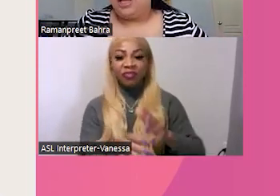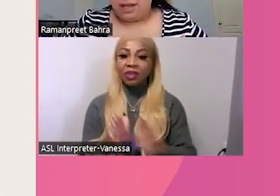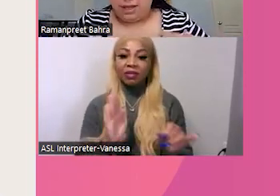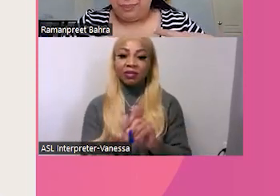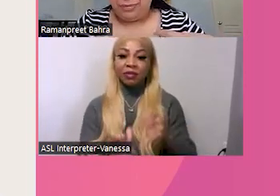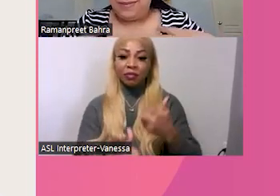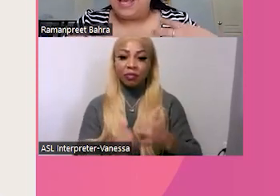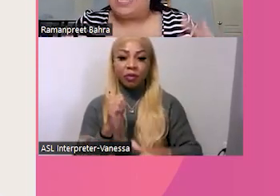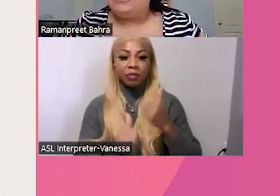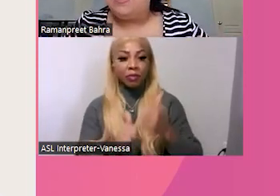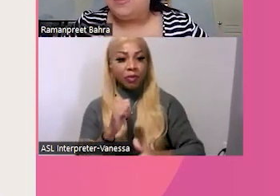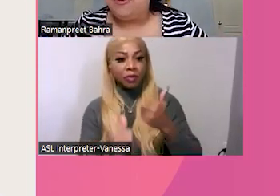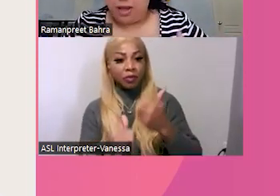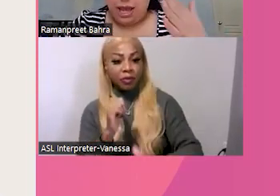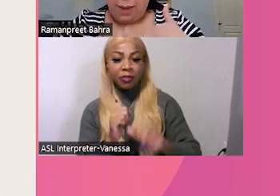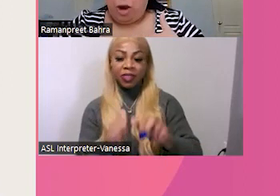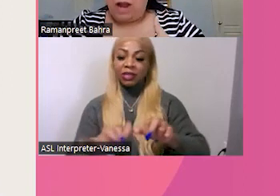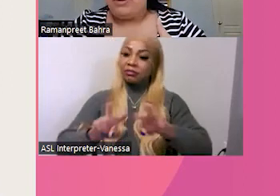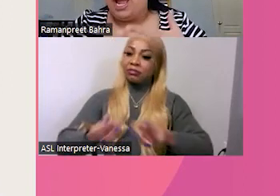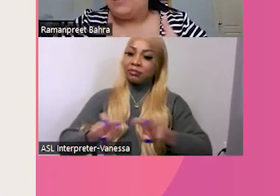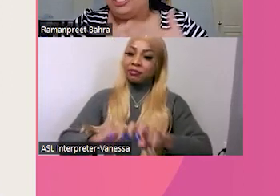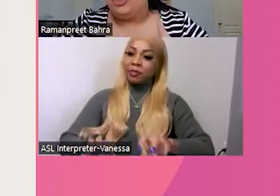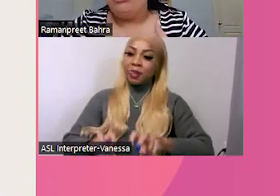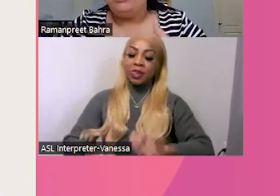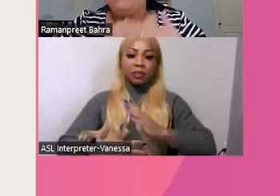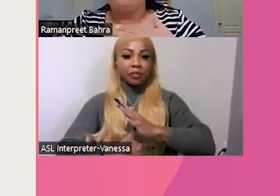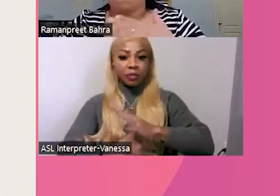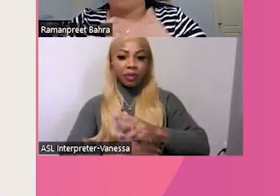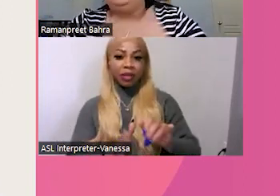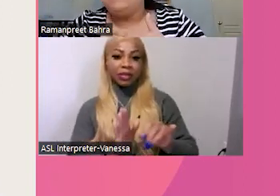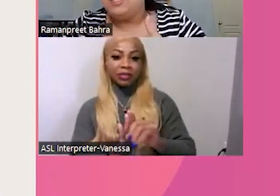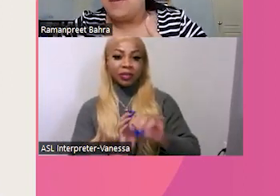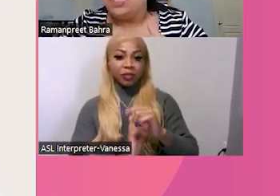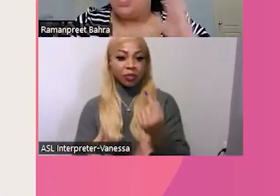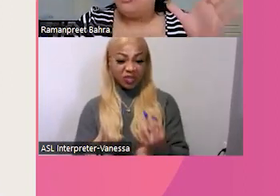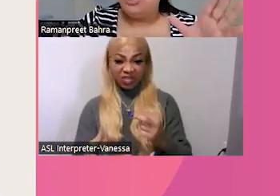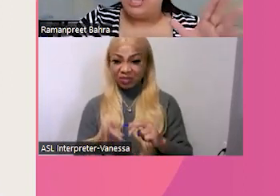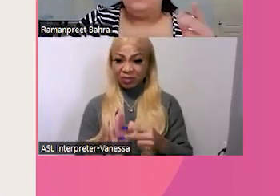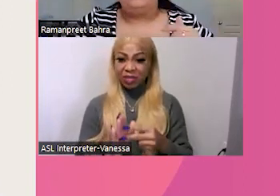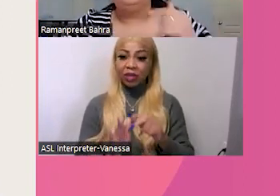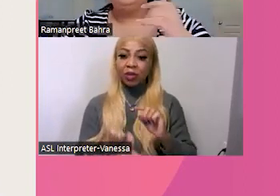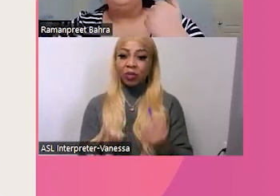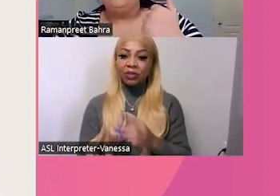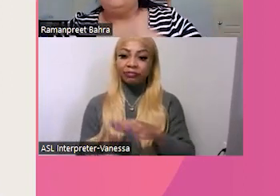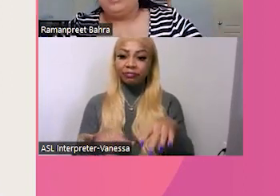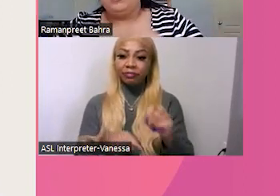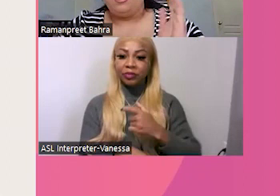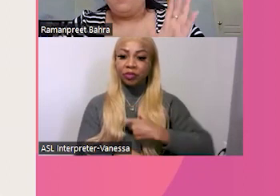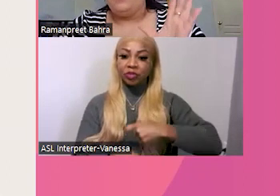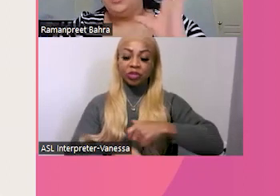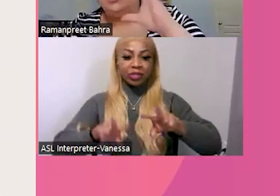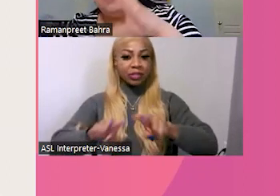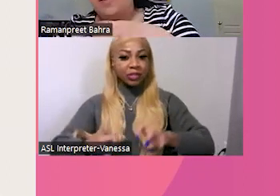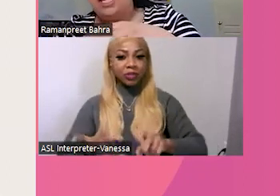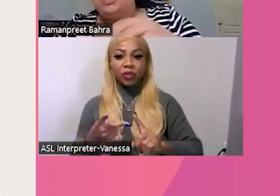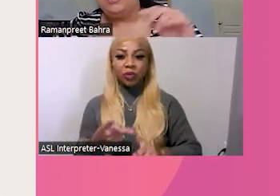on this analysis of a primary identity only. So only taking up a gender analysis or taking up